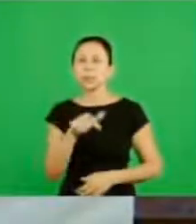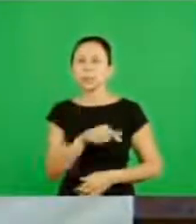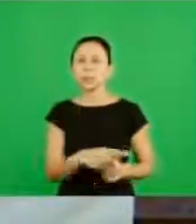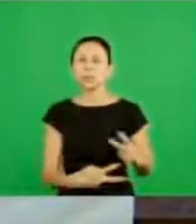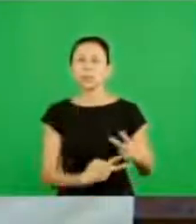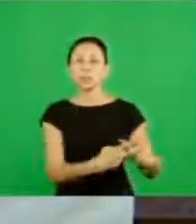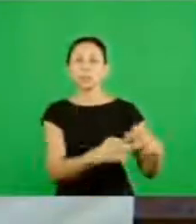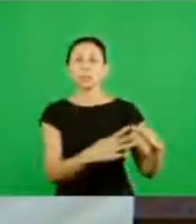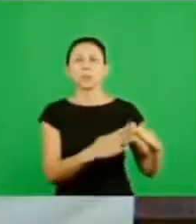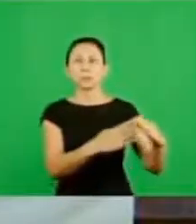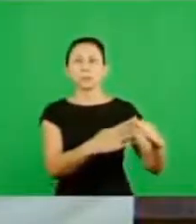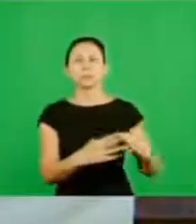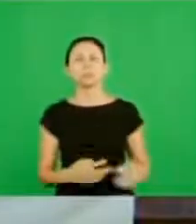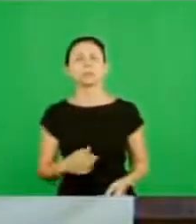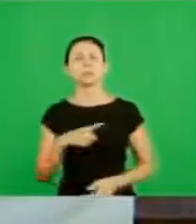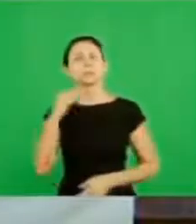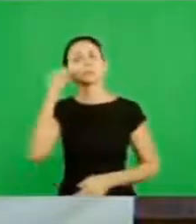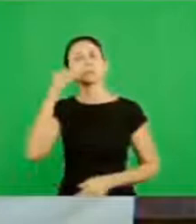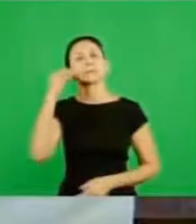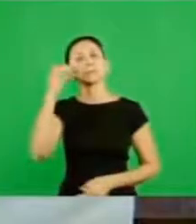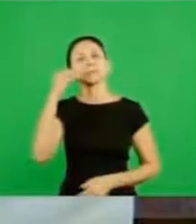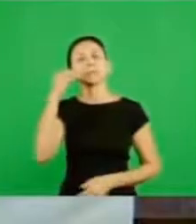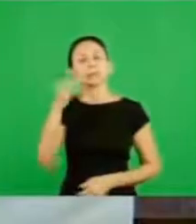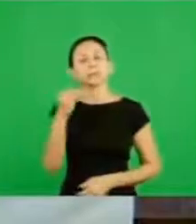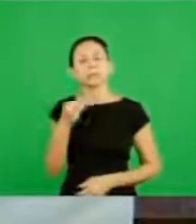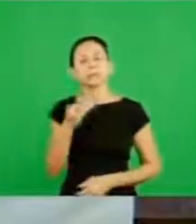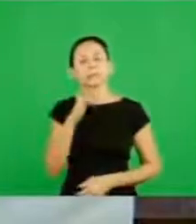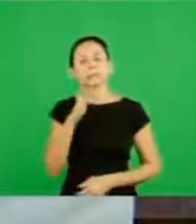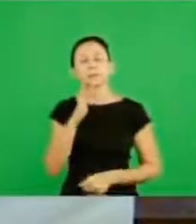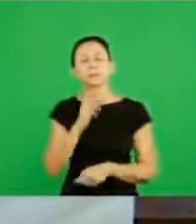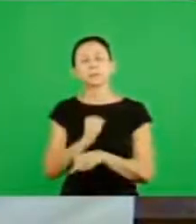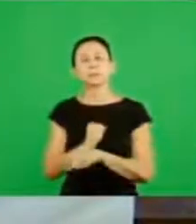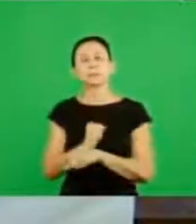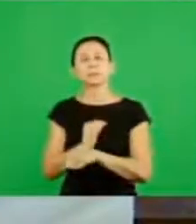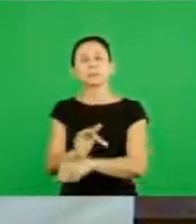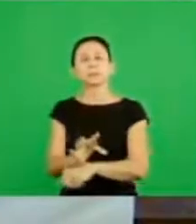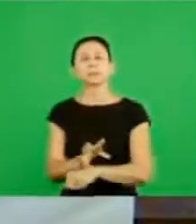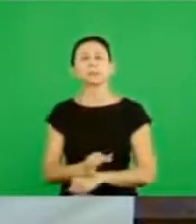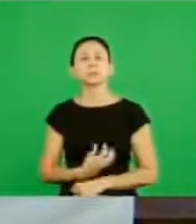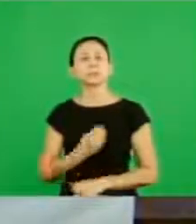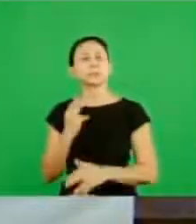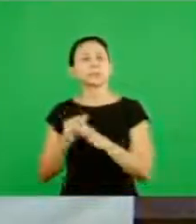They need a word. They need to know there's a place for them, not just